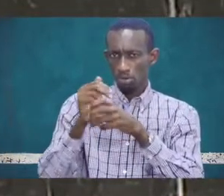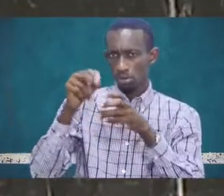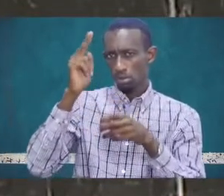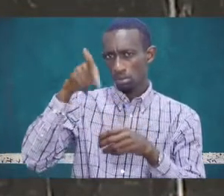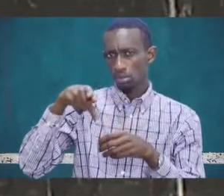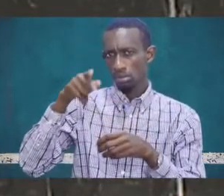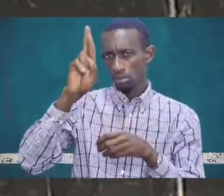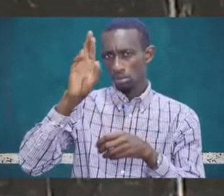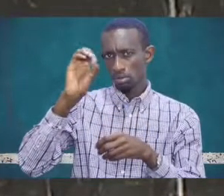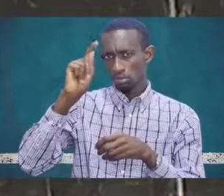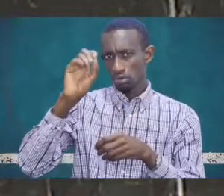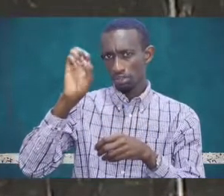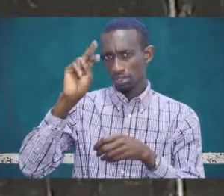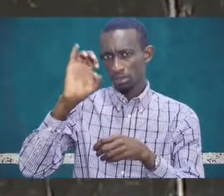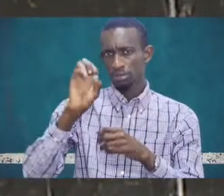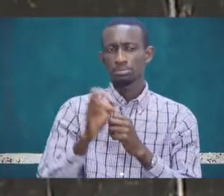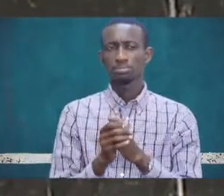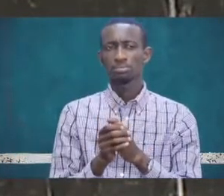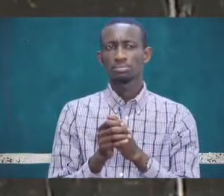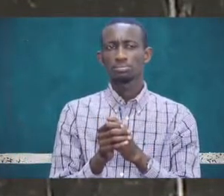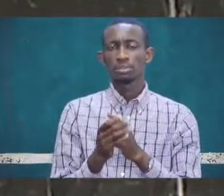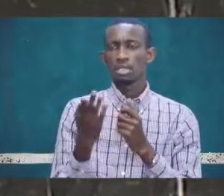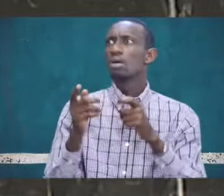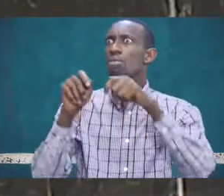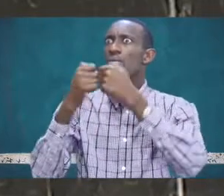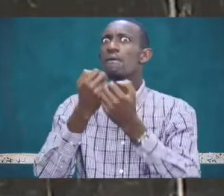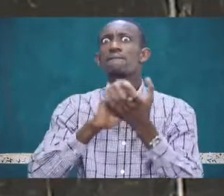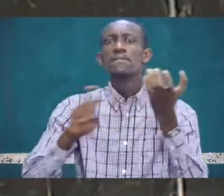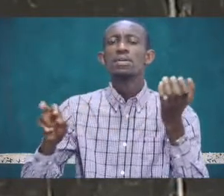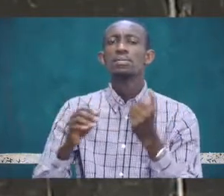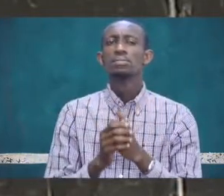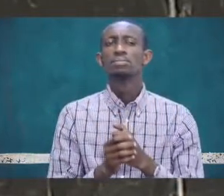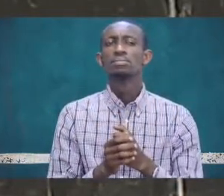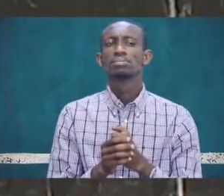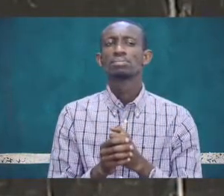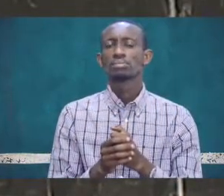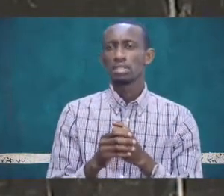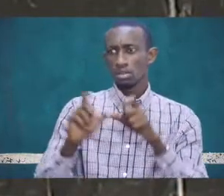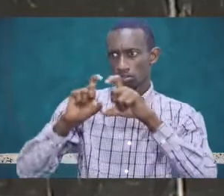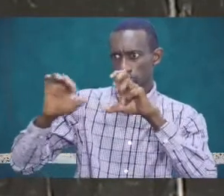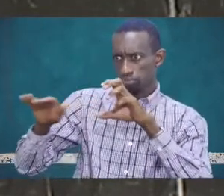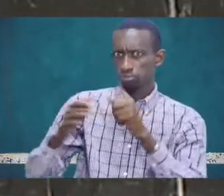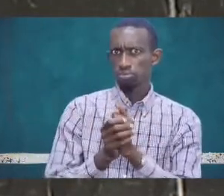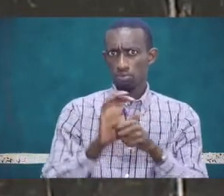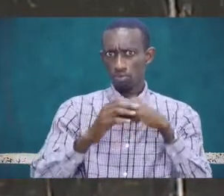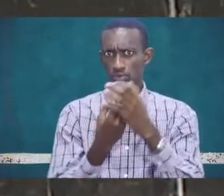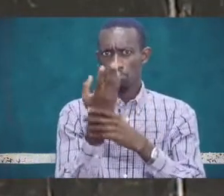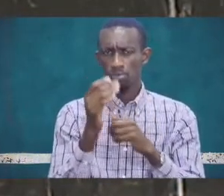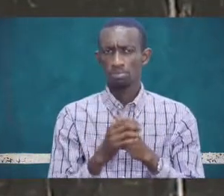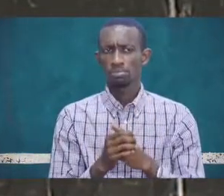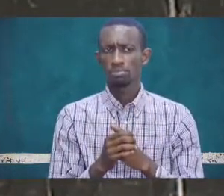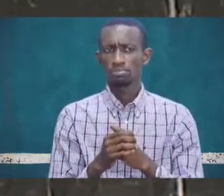acid, and this one breaks away. And then this forms, this will eventually